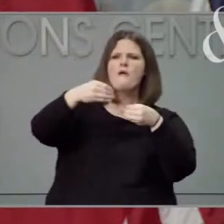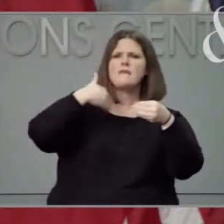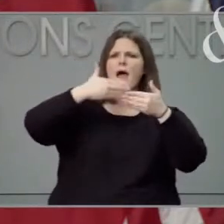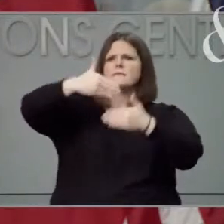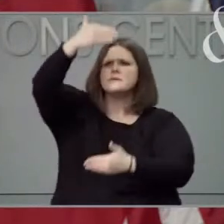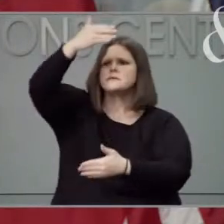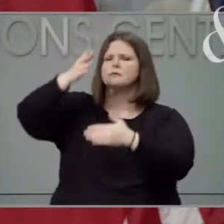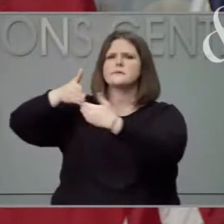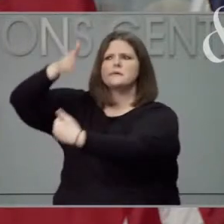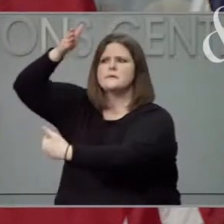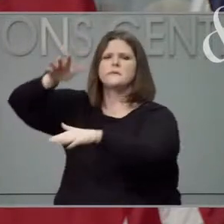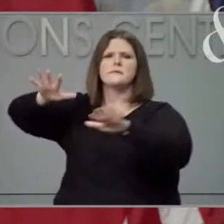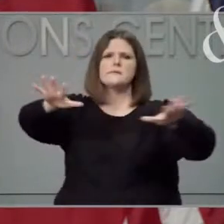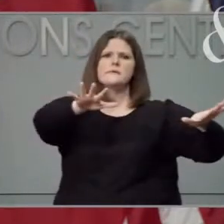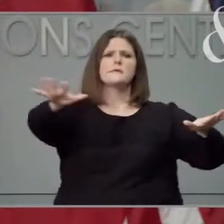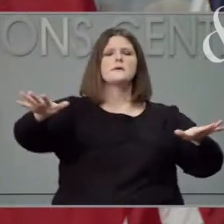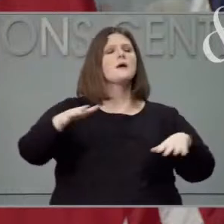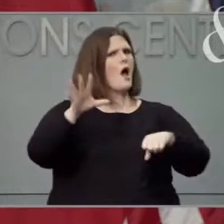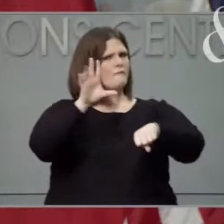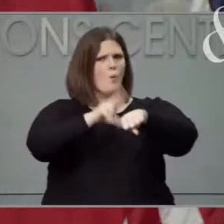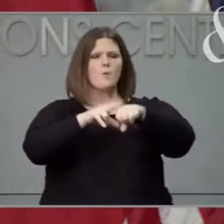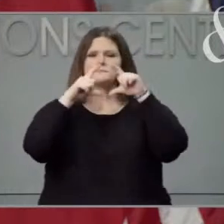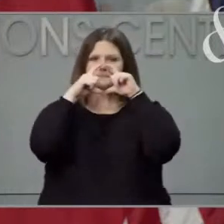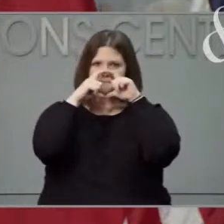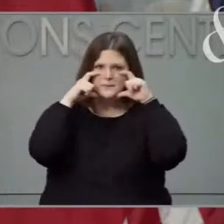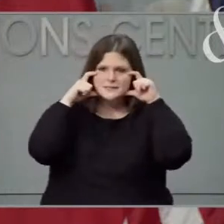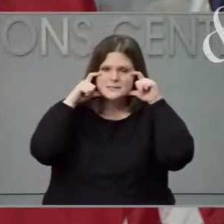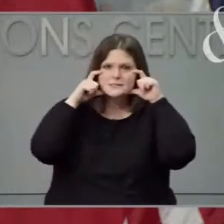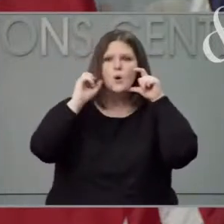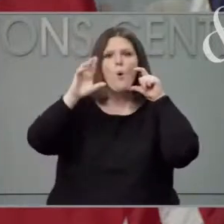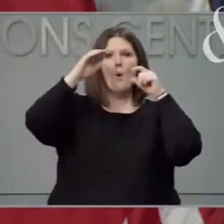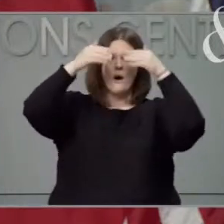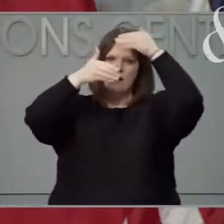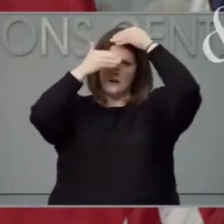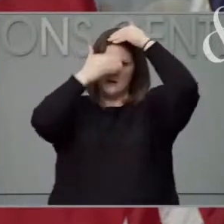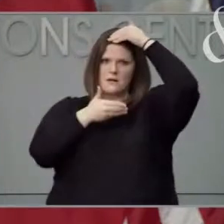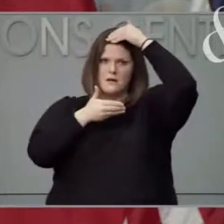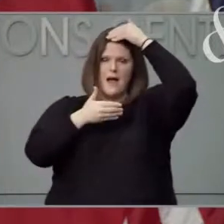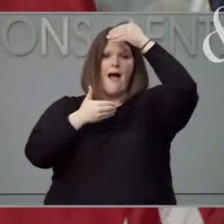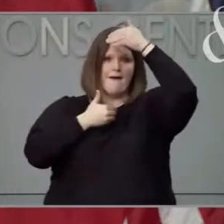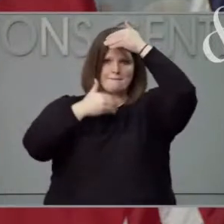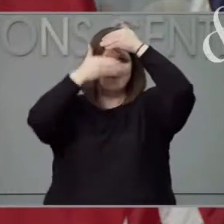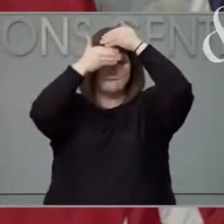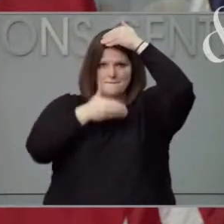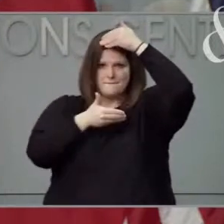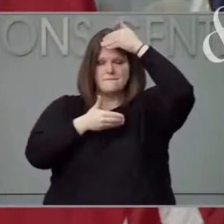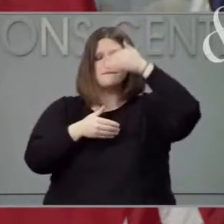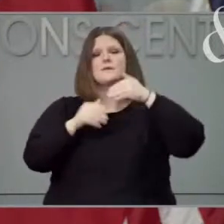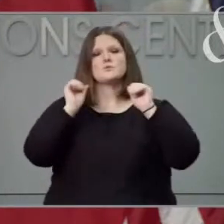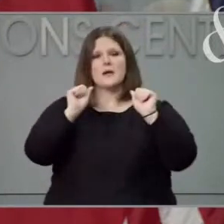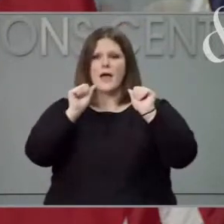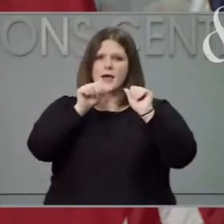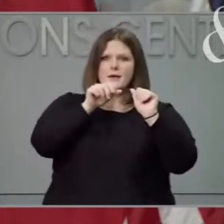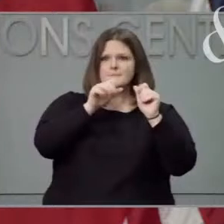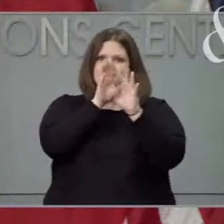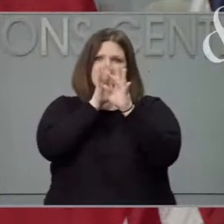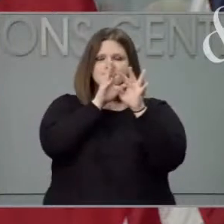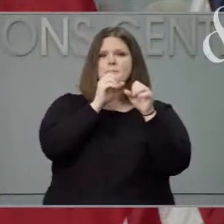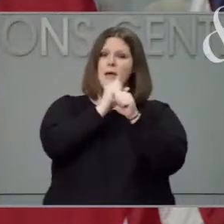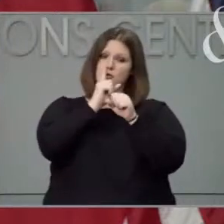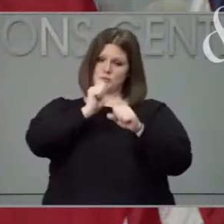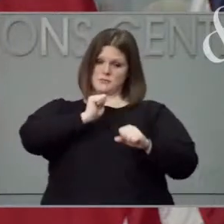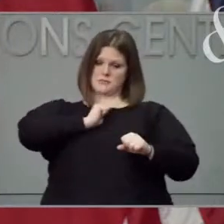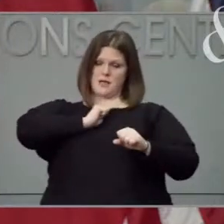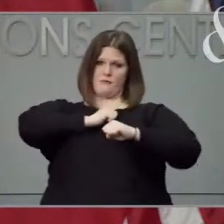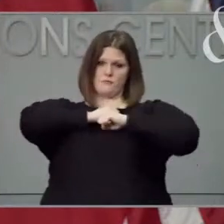offices. Certainly, they have been wearing masks and/or face shields in order to ensure that they